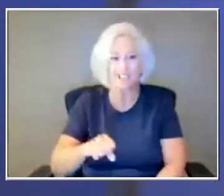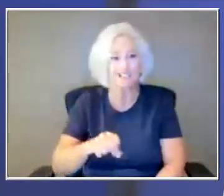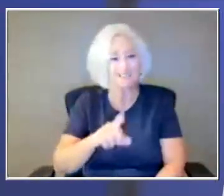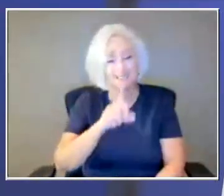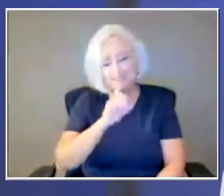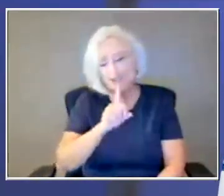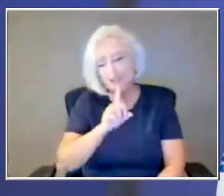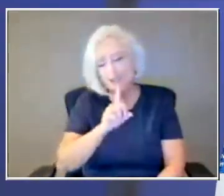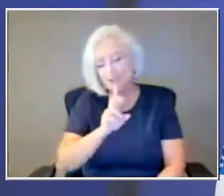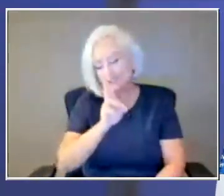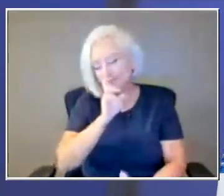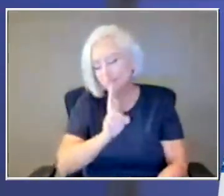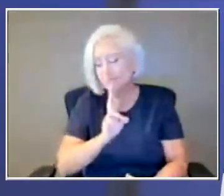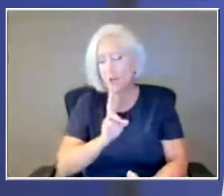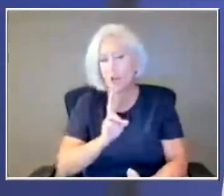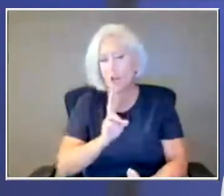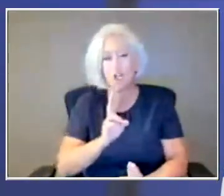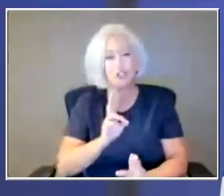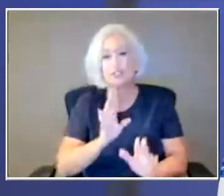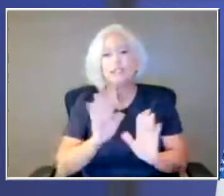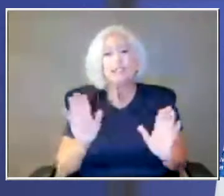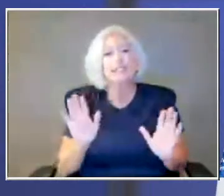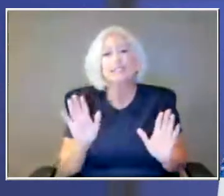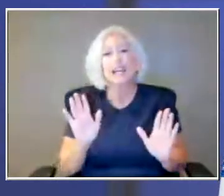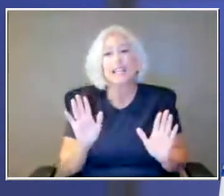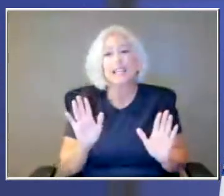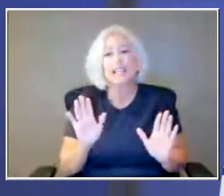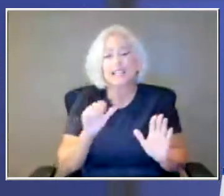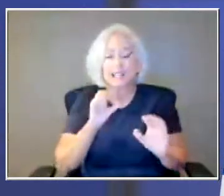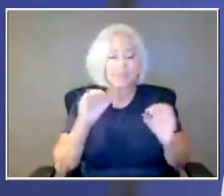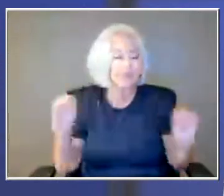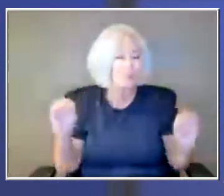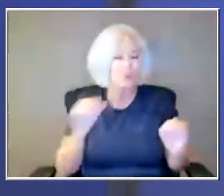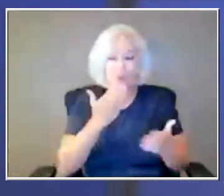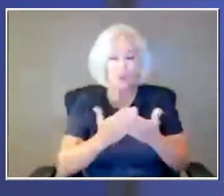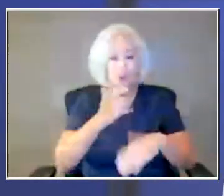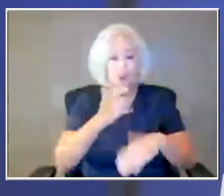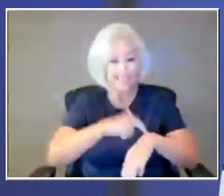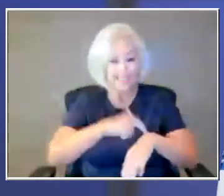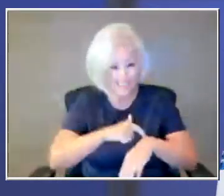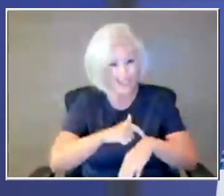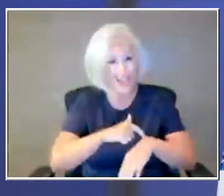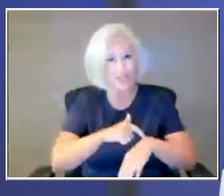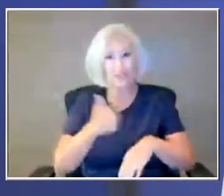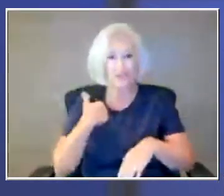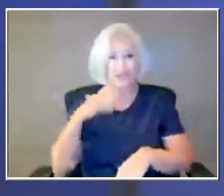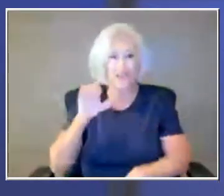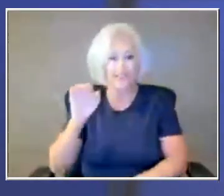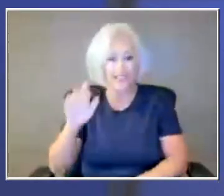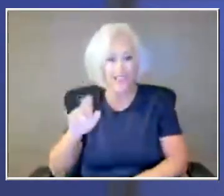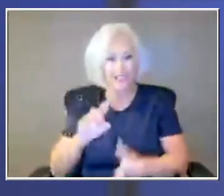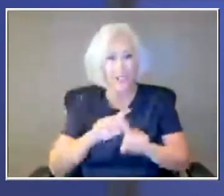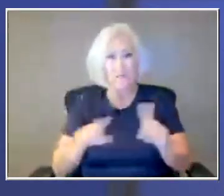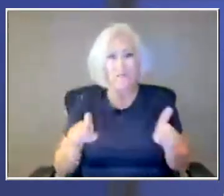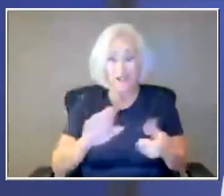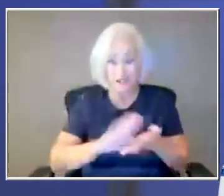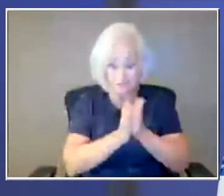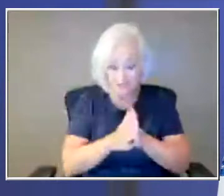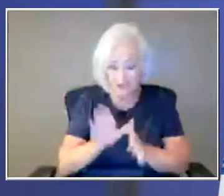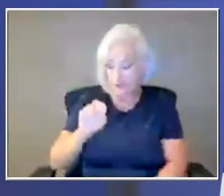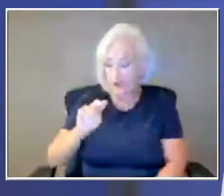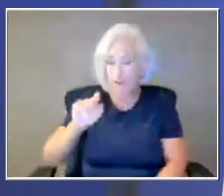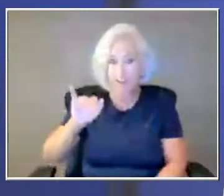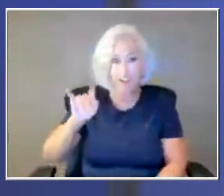cancer. But there is a good time to be an oncologist, and that's now. We're in the golden age of oncology now, in